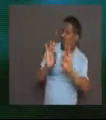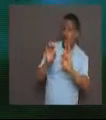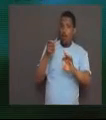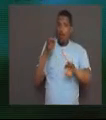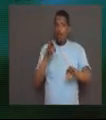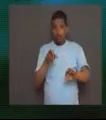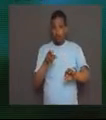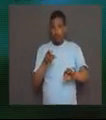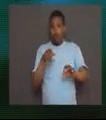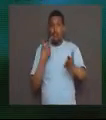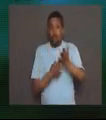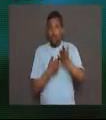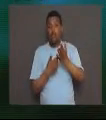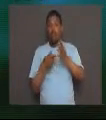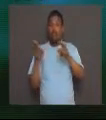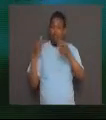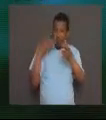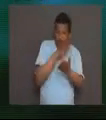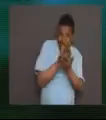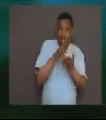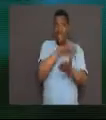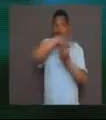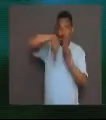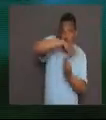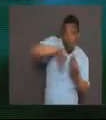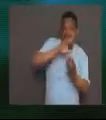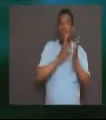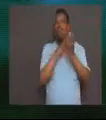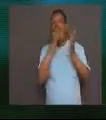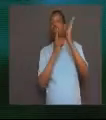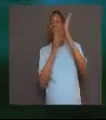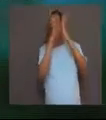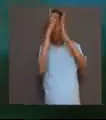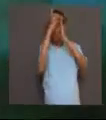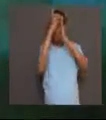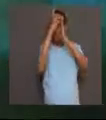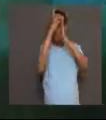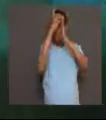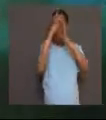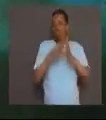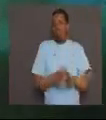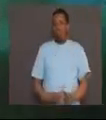linkages between environment and development.